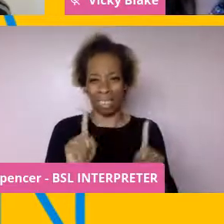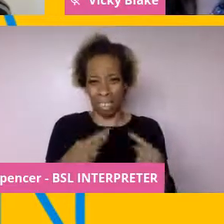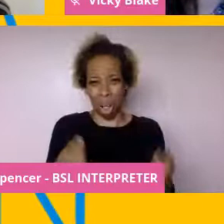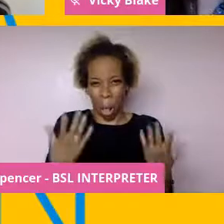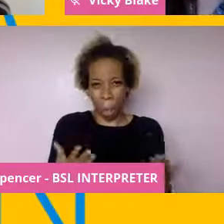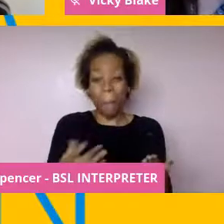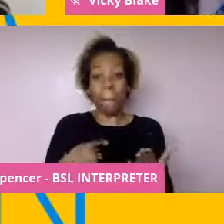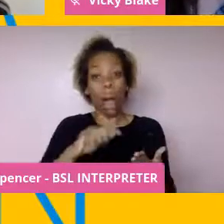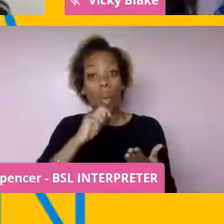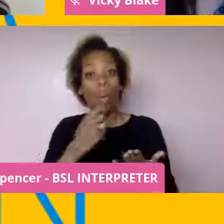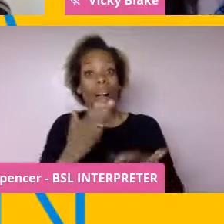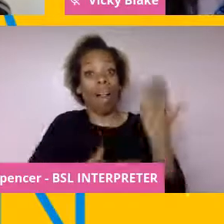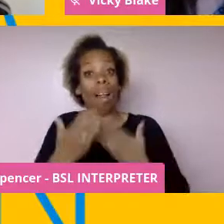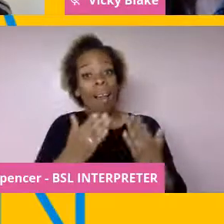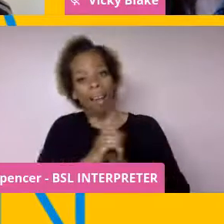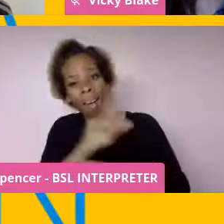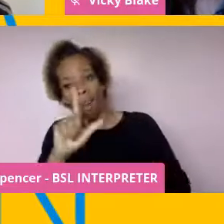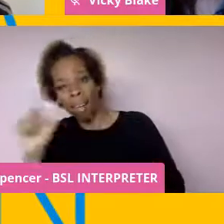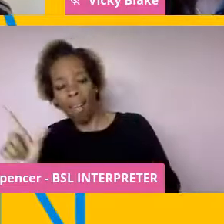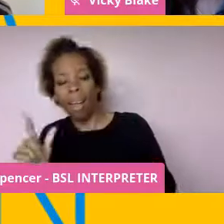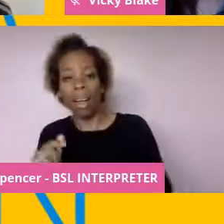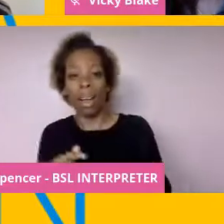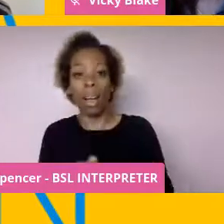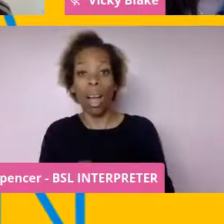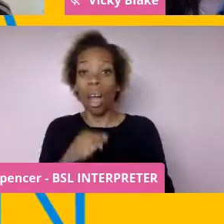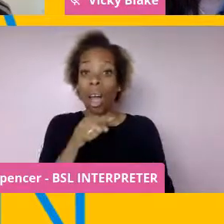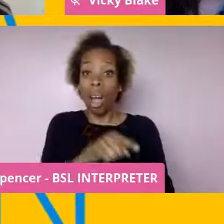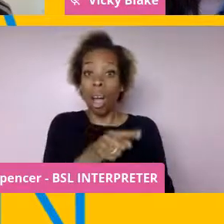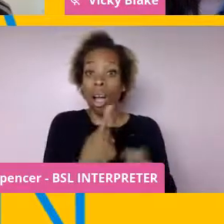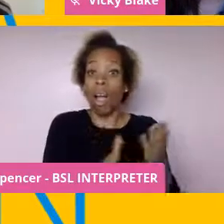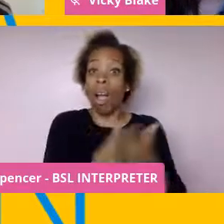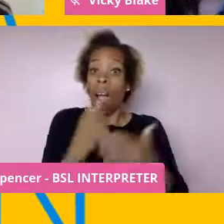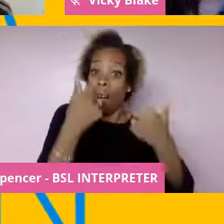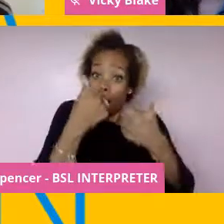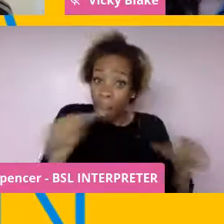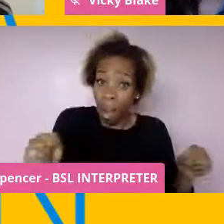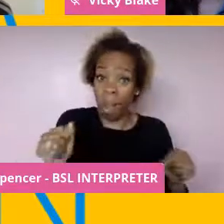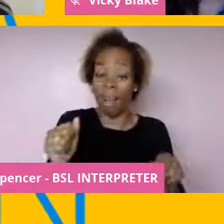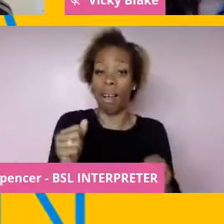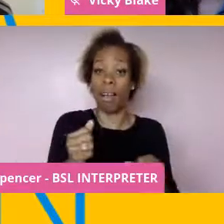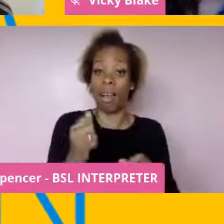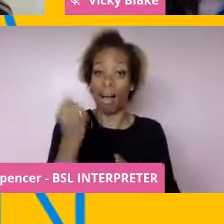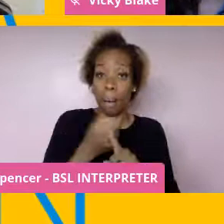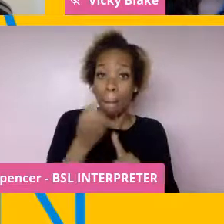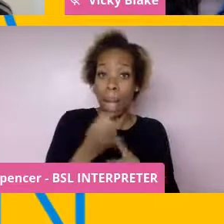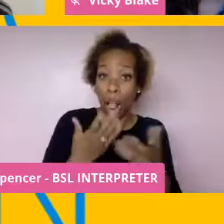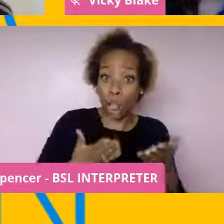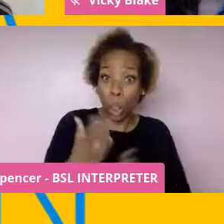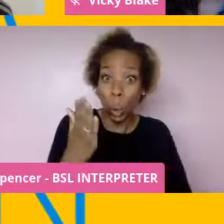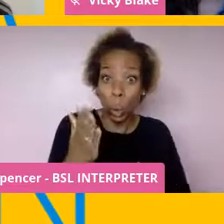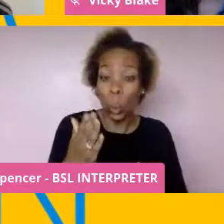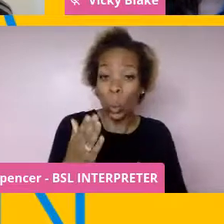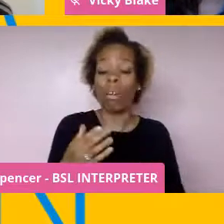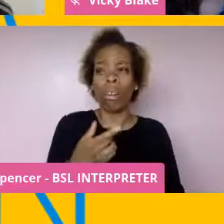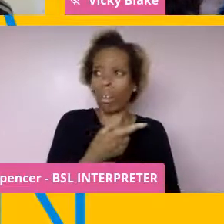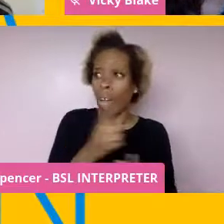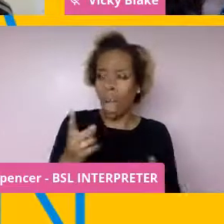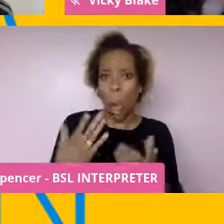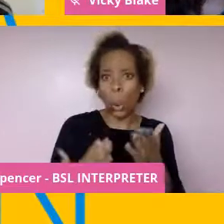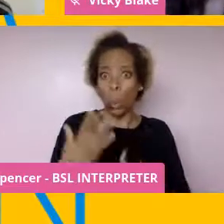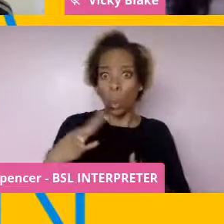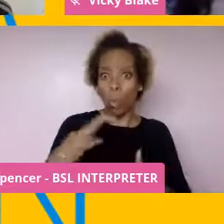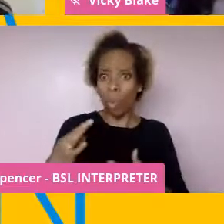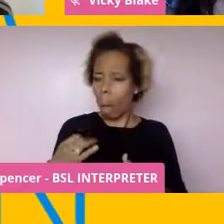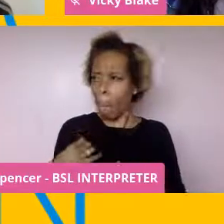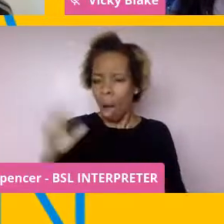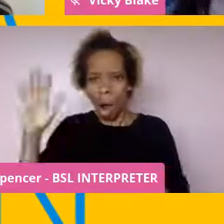campaign was key for us. It brought in new reps who have now, and other people who saw activity on the picket line, who've now decided to become reps. So